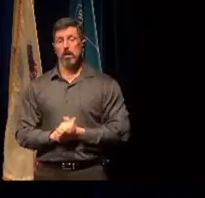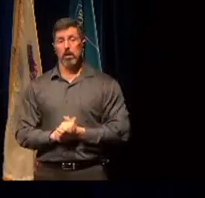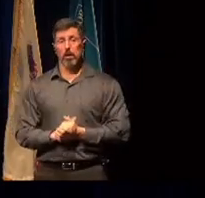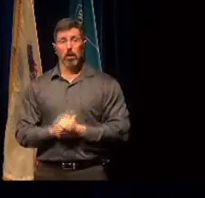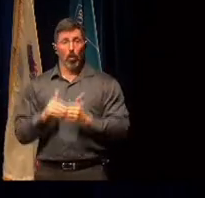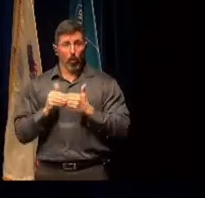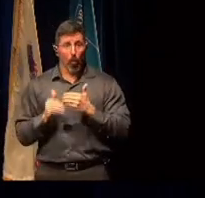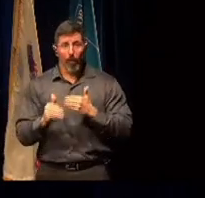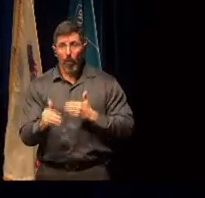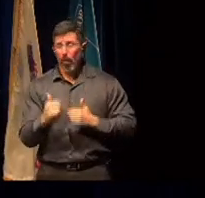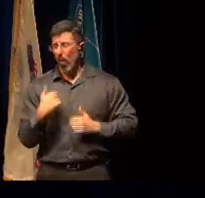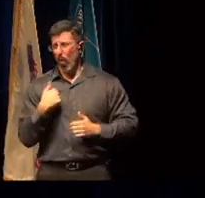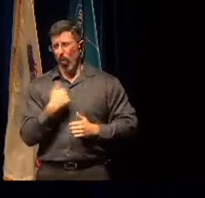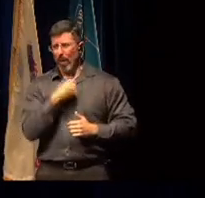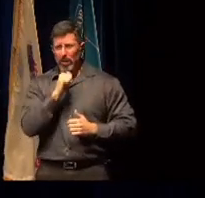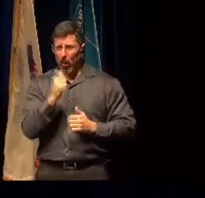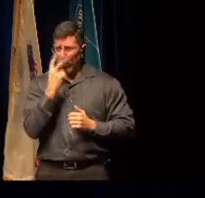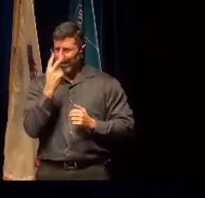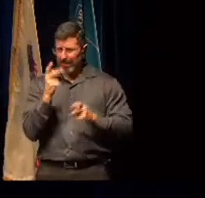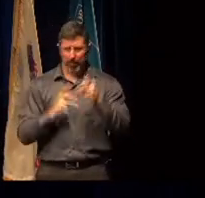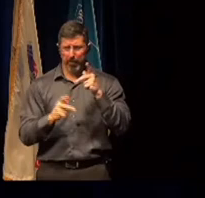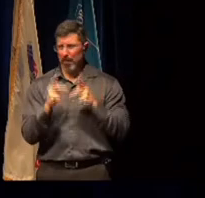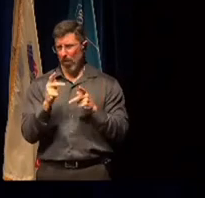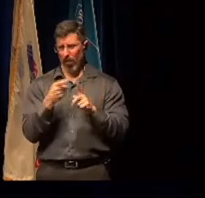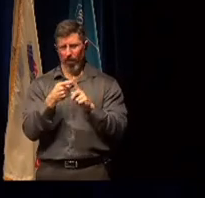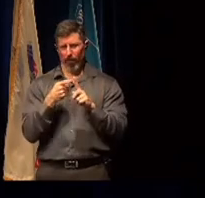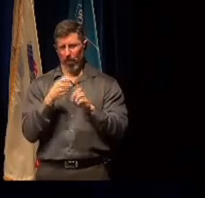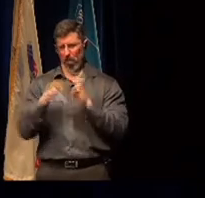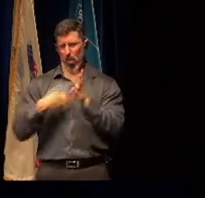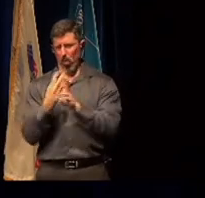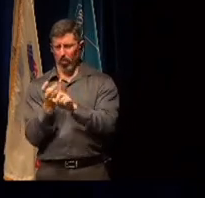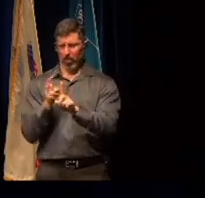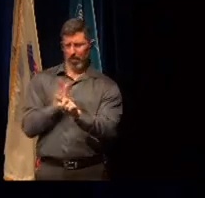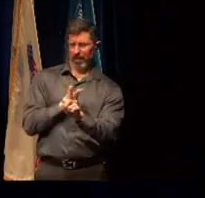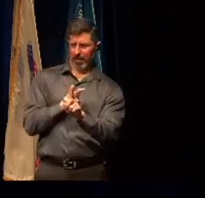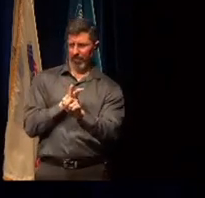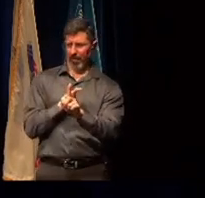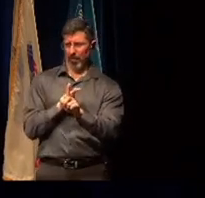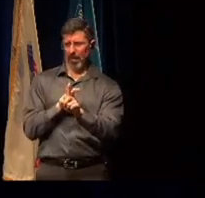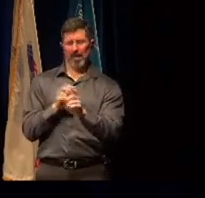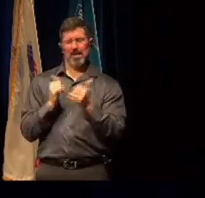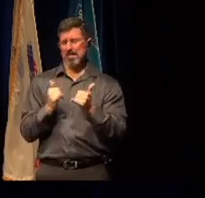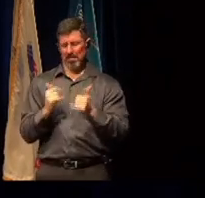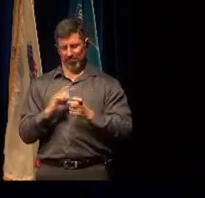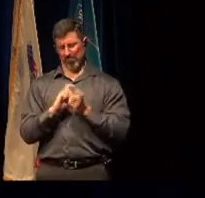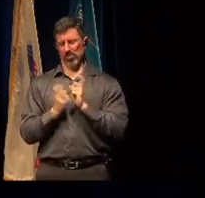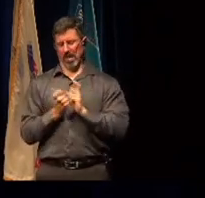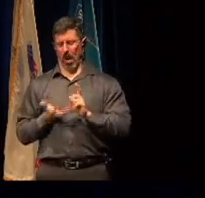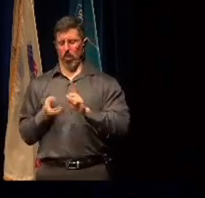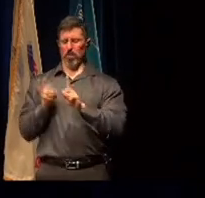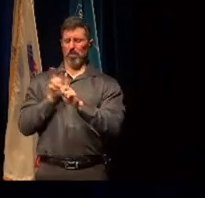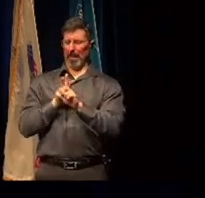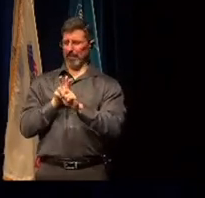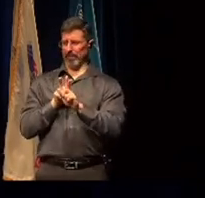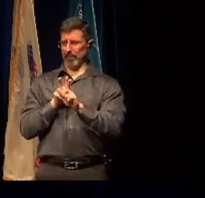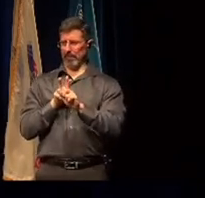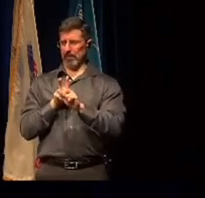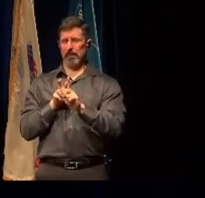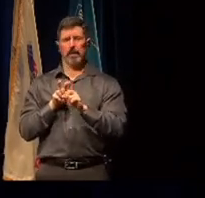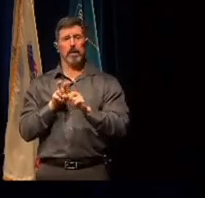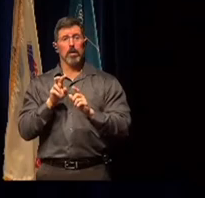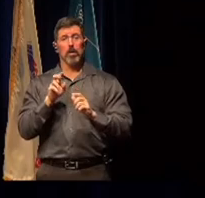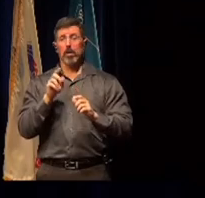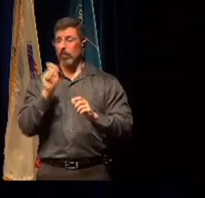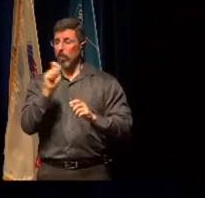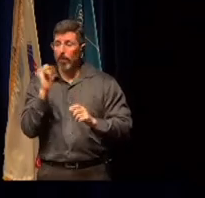view. Although we once regarded Christ in that same way, we do so no longer. Therefore, if